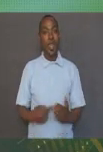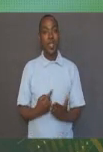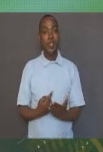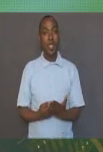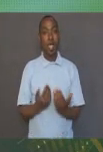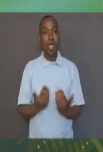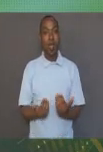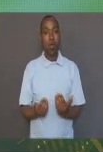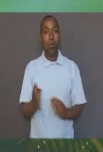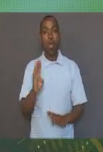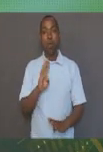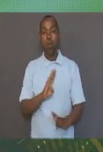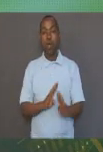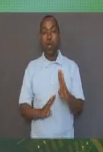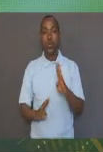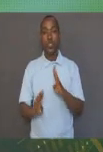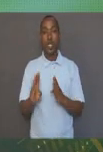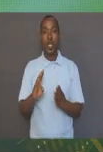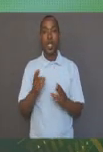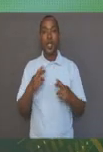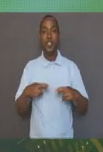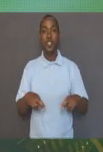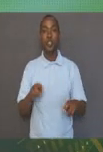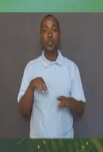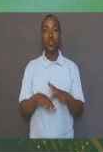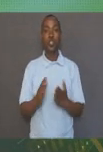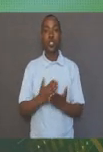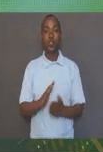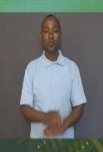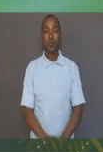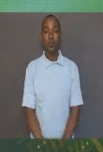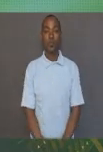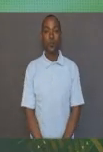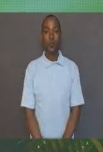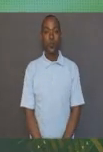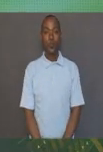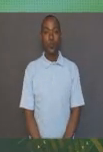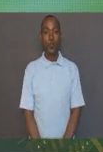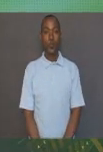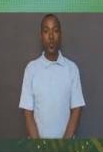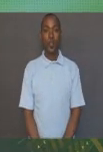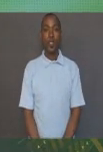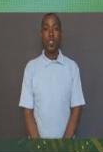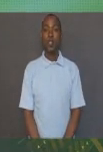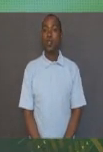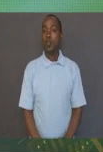involved in biological research. I hope you enjoyed the